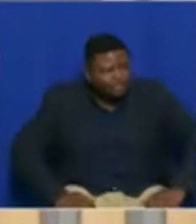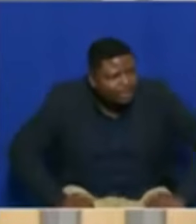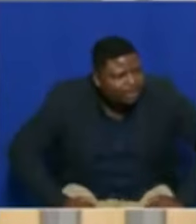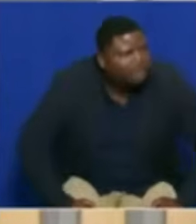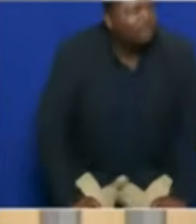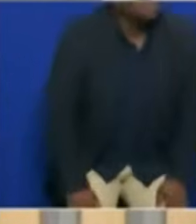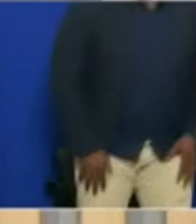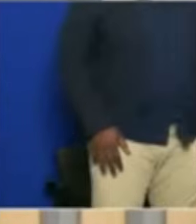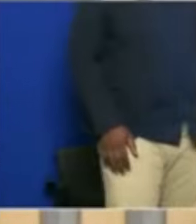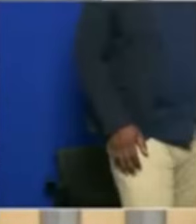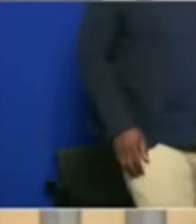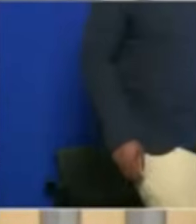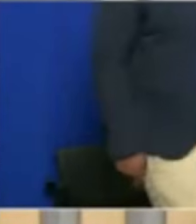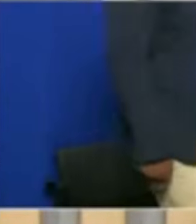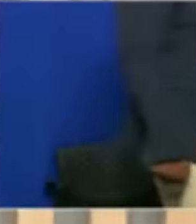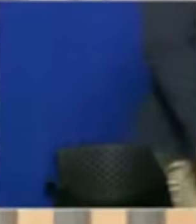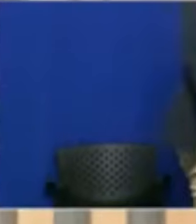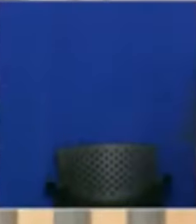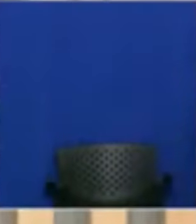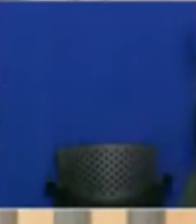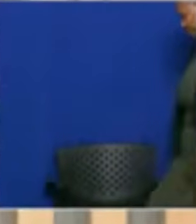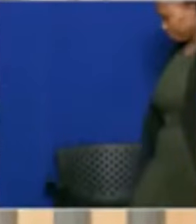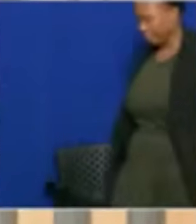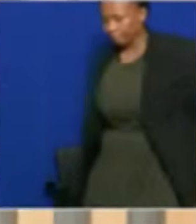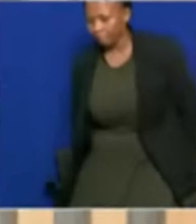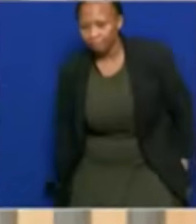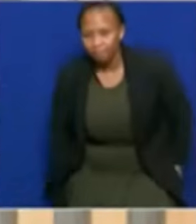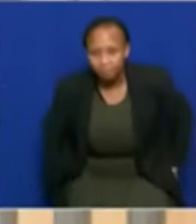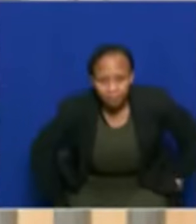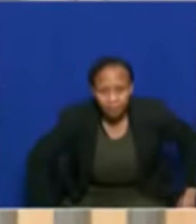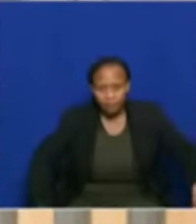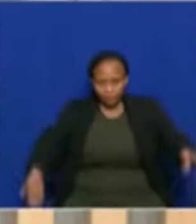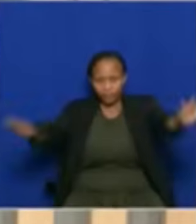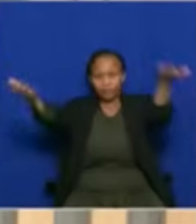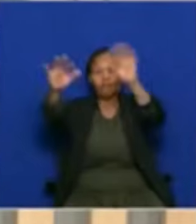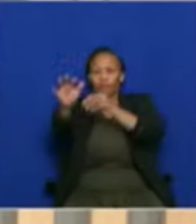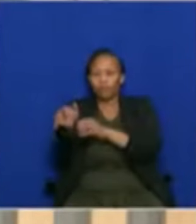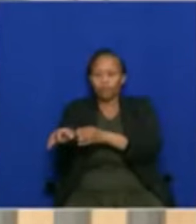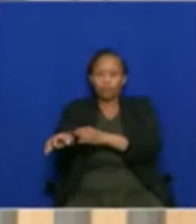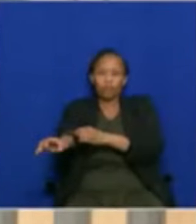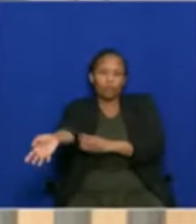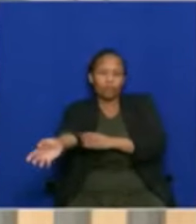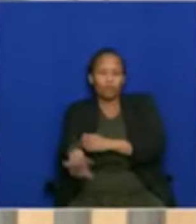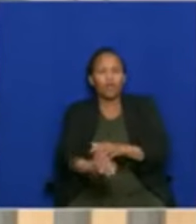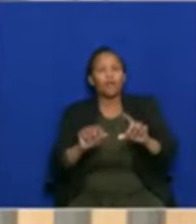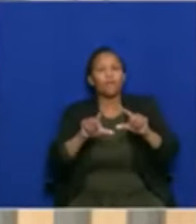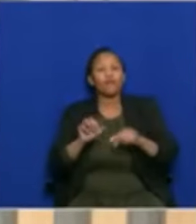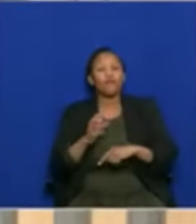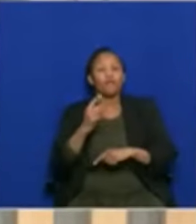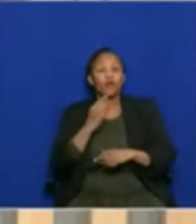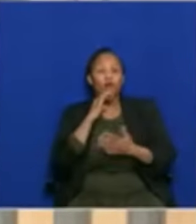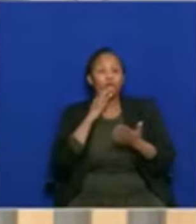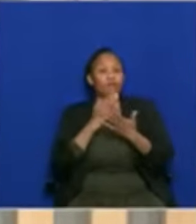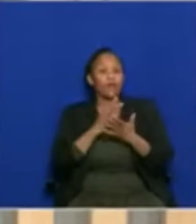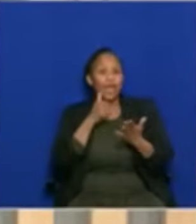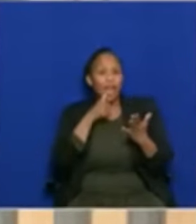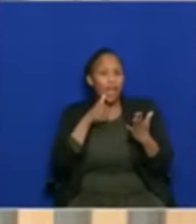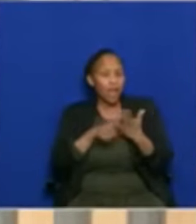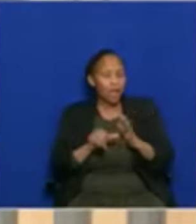And at paragraph 1 says, this confirmation letter is to officially state that on